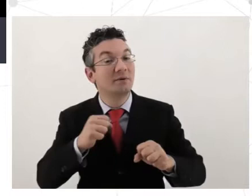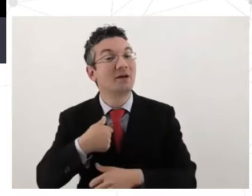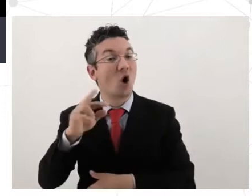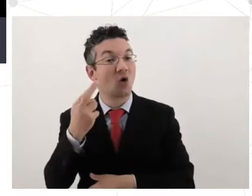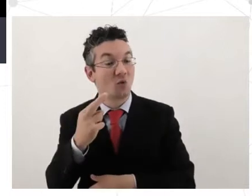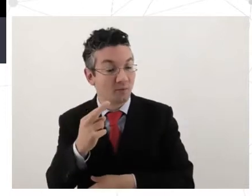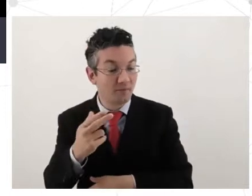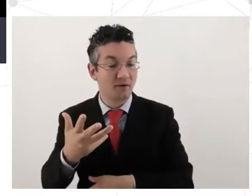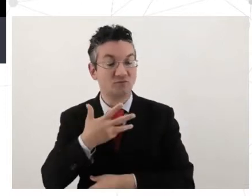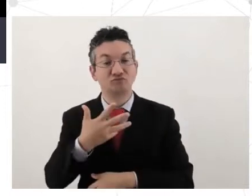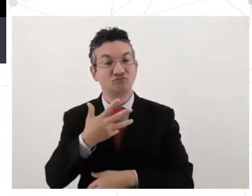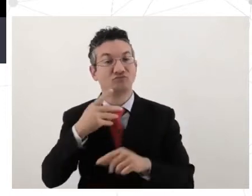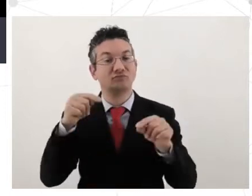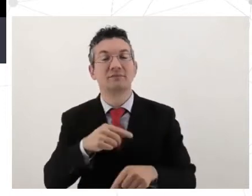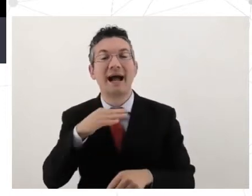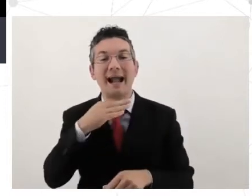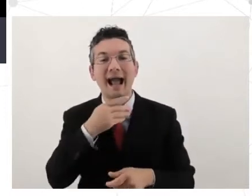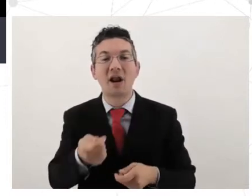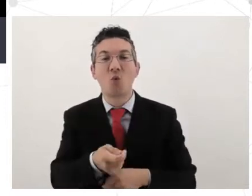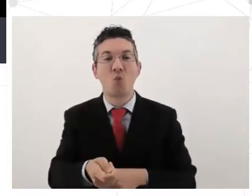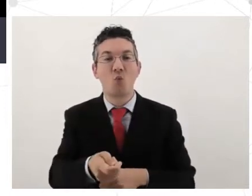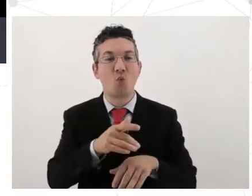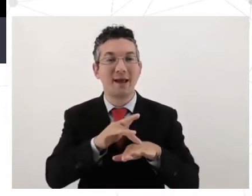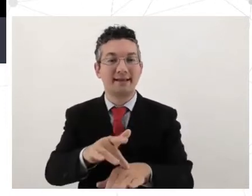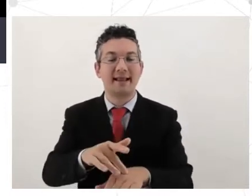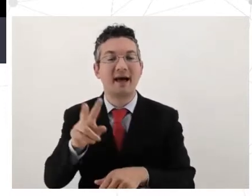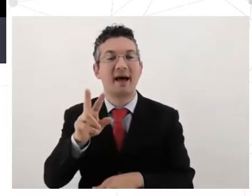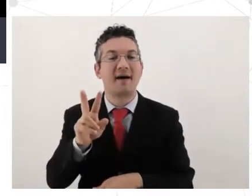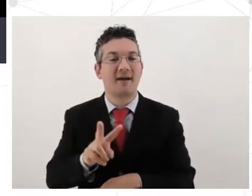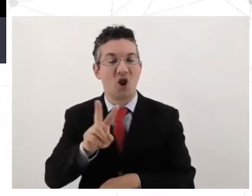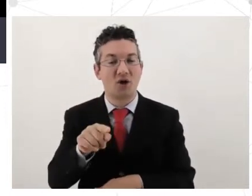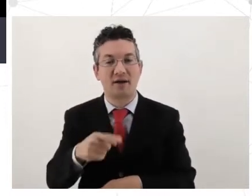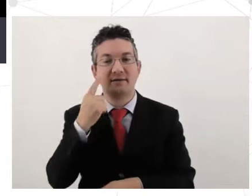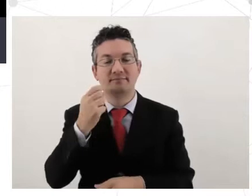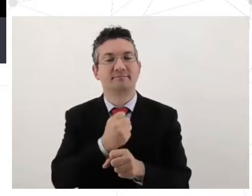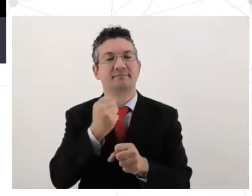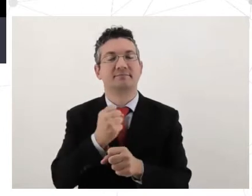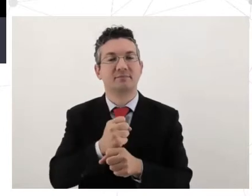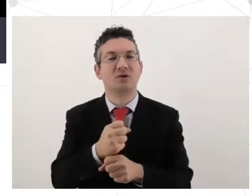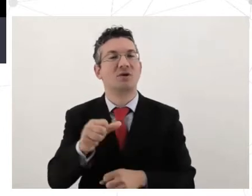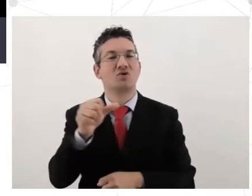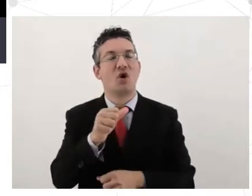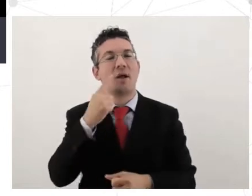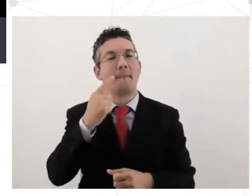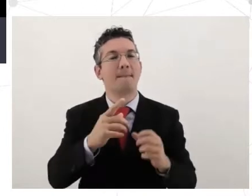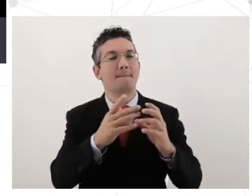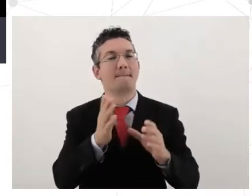next intersection, she'll have to find a place to turn right. Let's go, Laura.